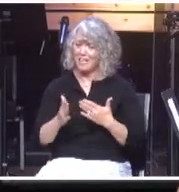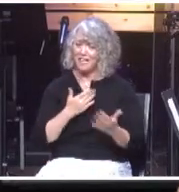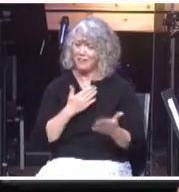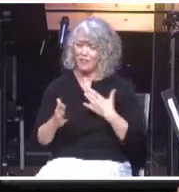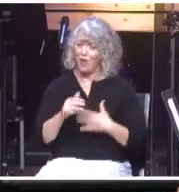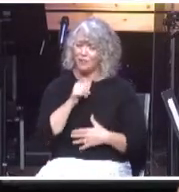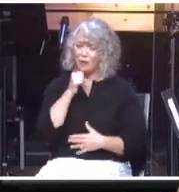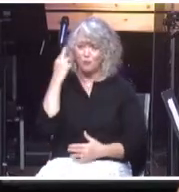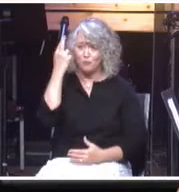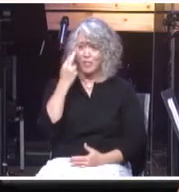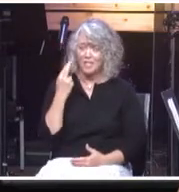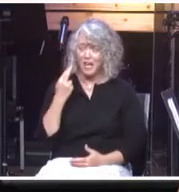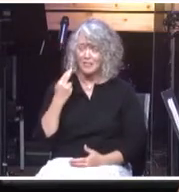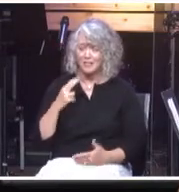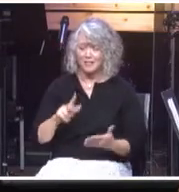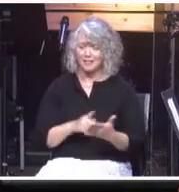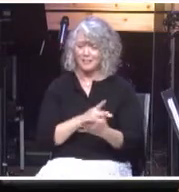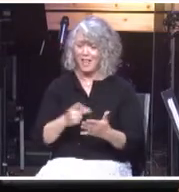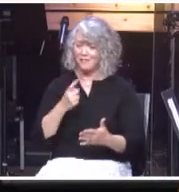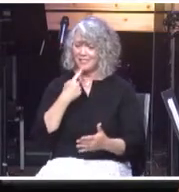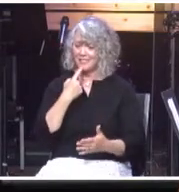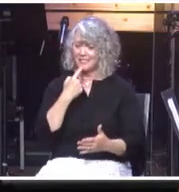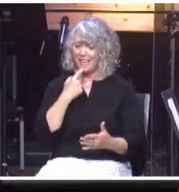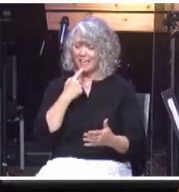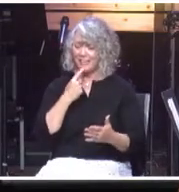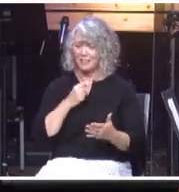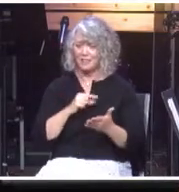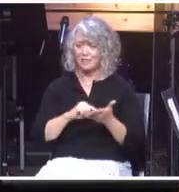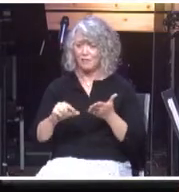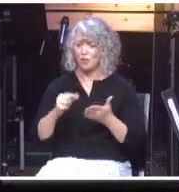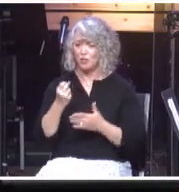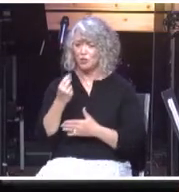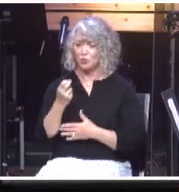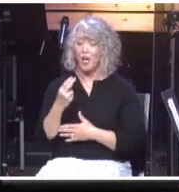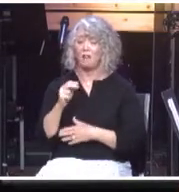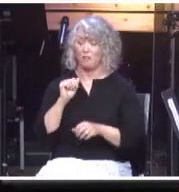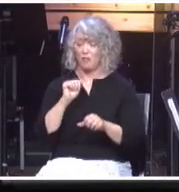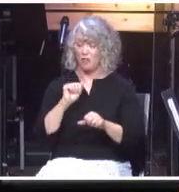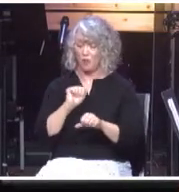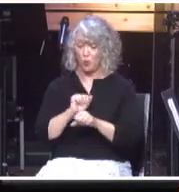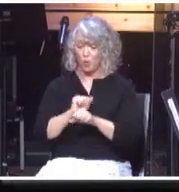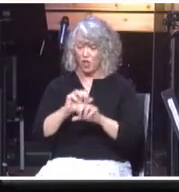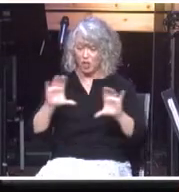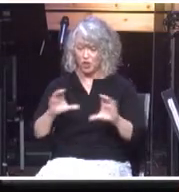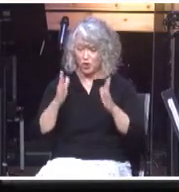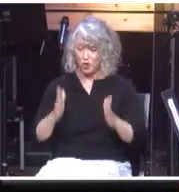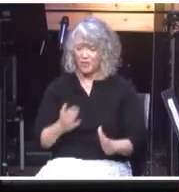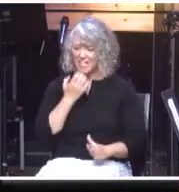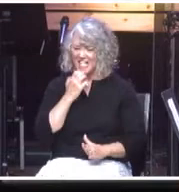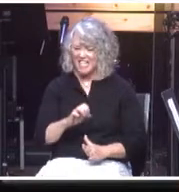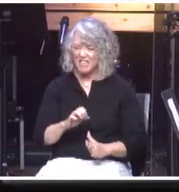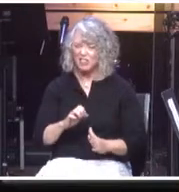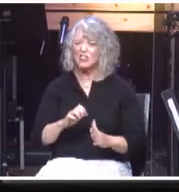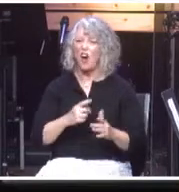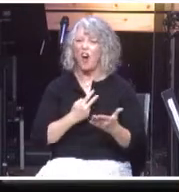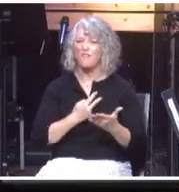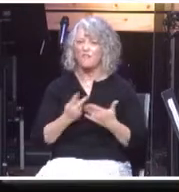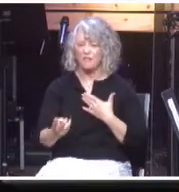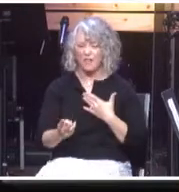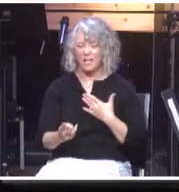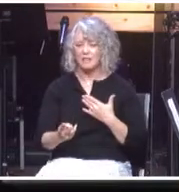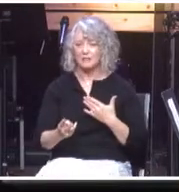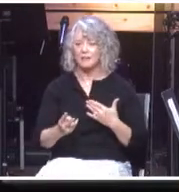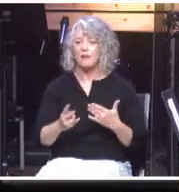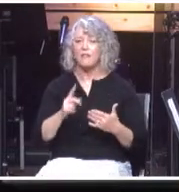12, where he says, "There the workers of iniquity have fallen. They have been cast down and are not able